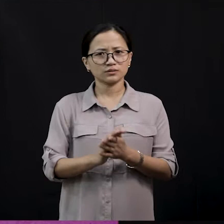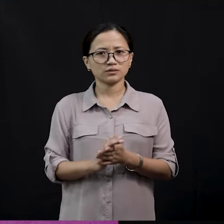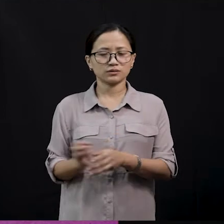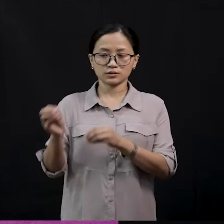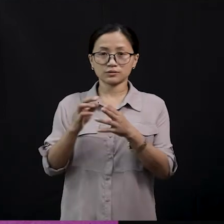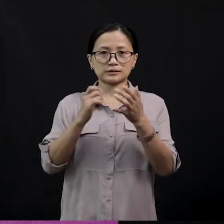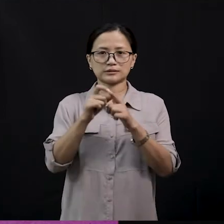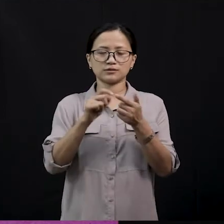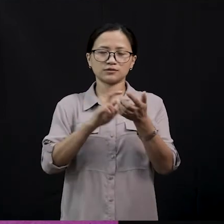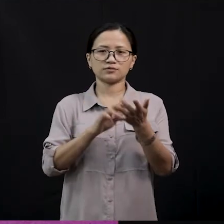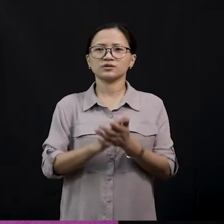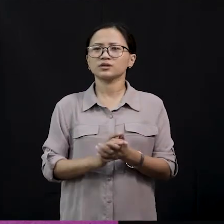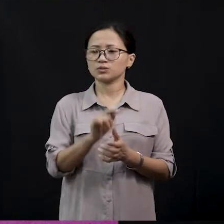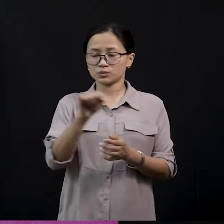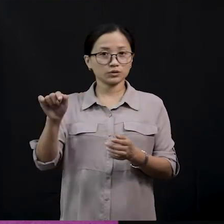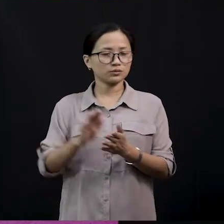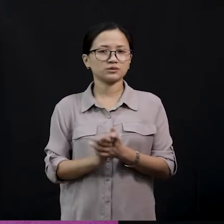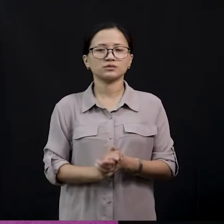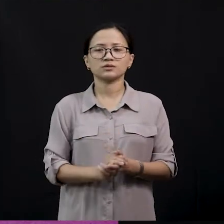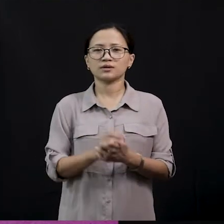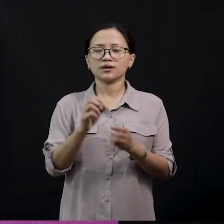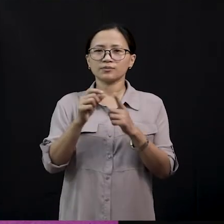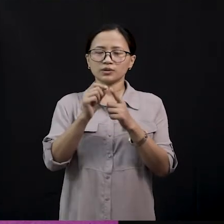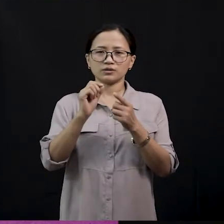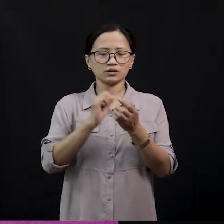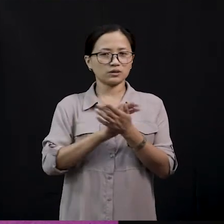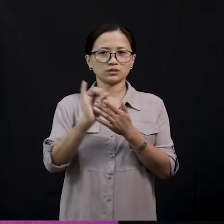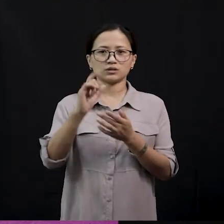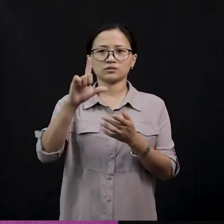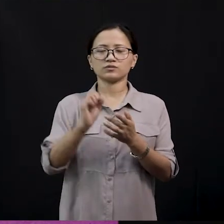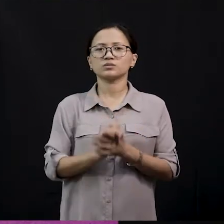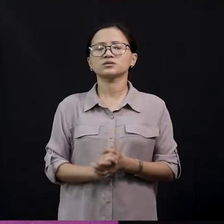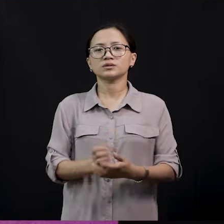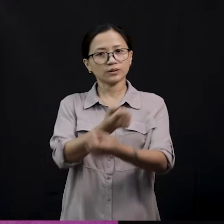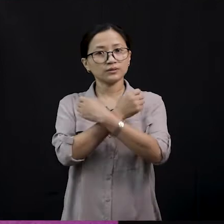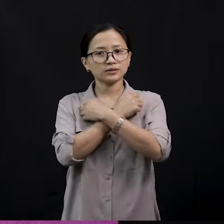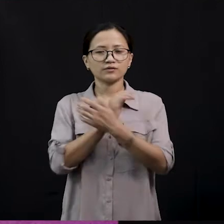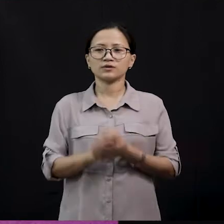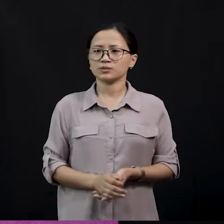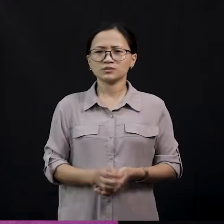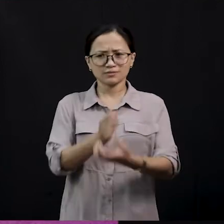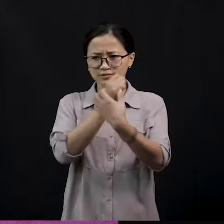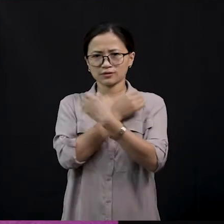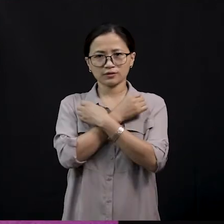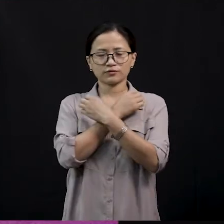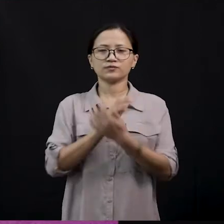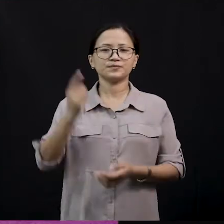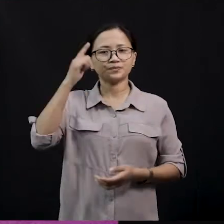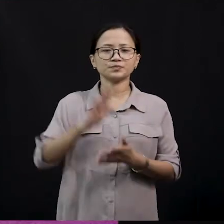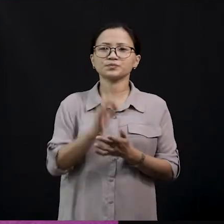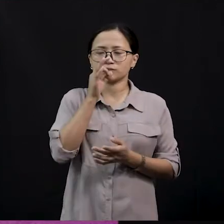from the Greek word philo, which means love. And love for what? Love for truth. So this is going to be